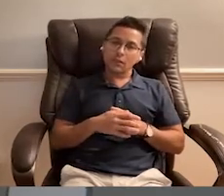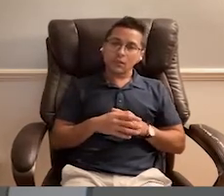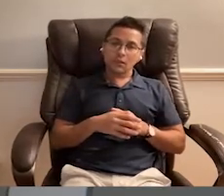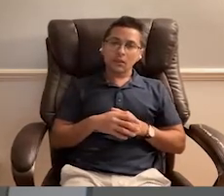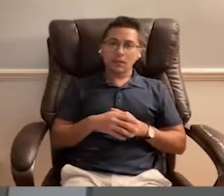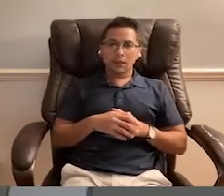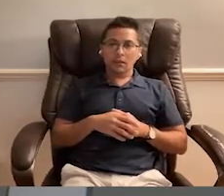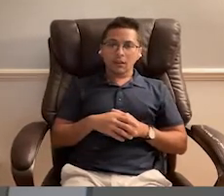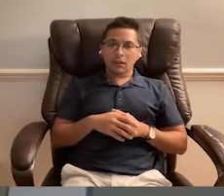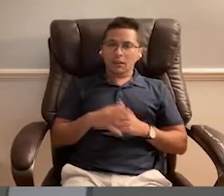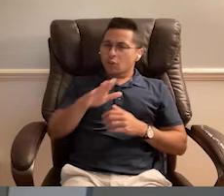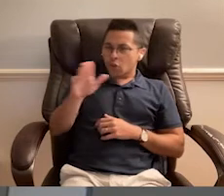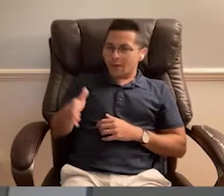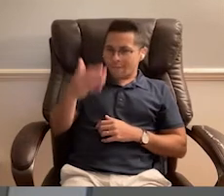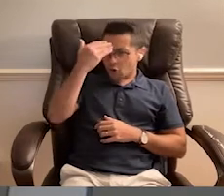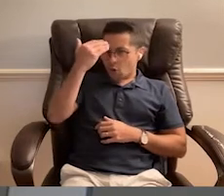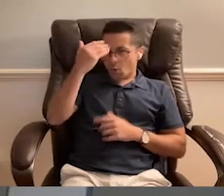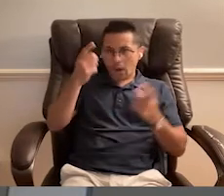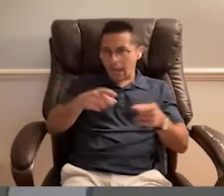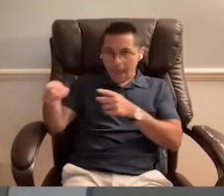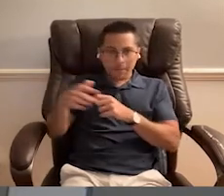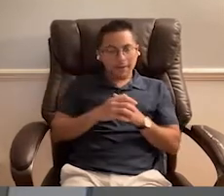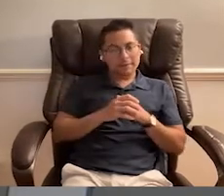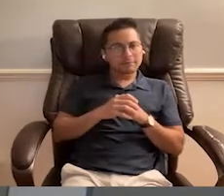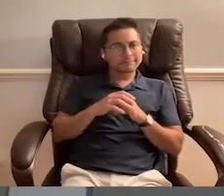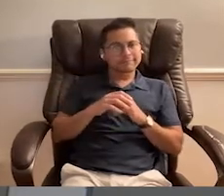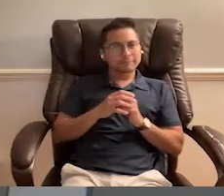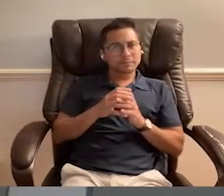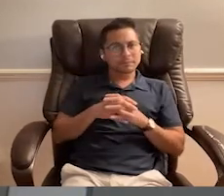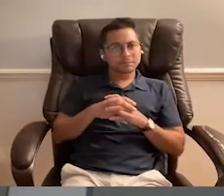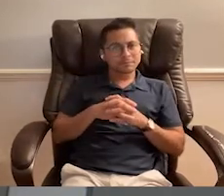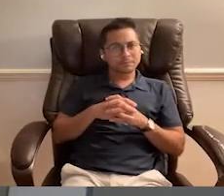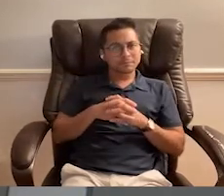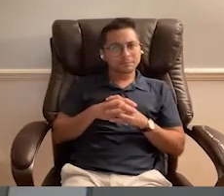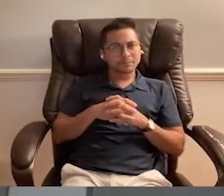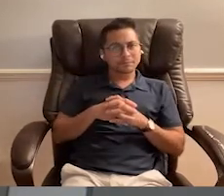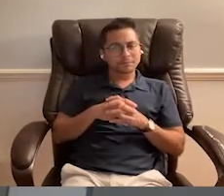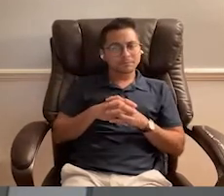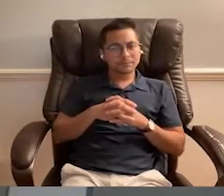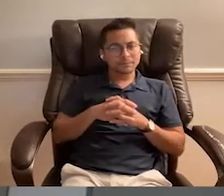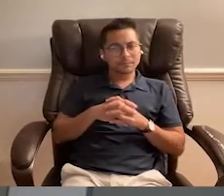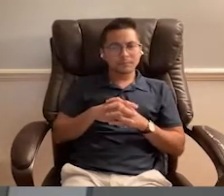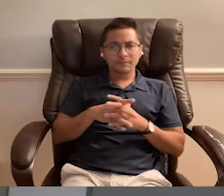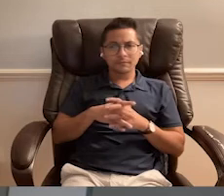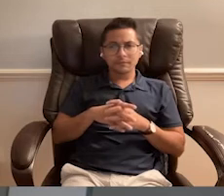time. Yes. Well, maybe. You never know how soon that might happen. You never know.